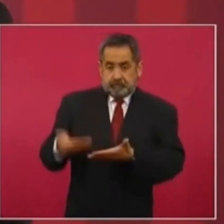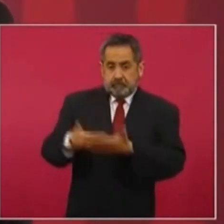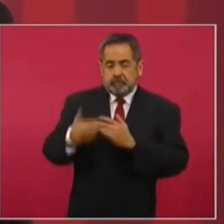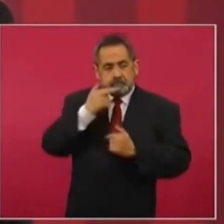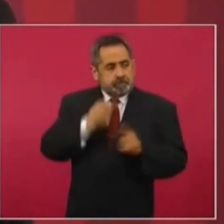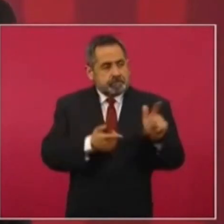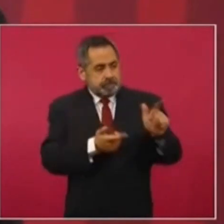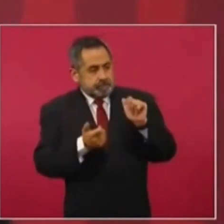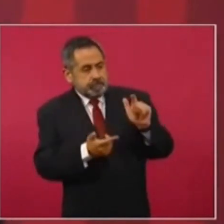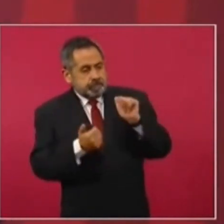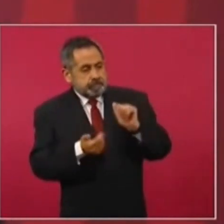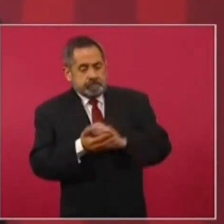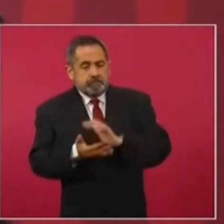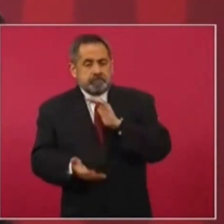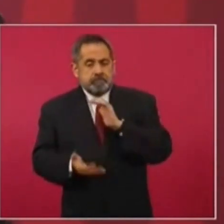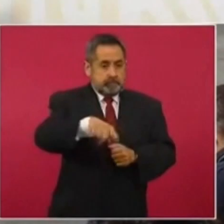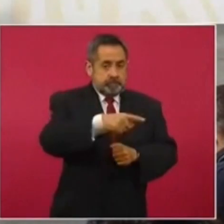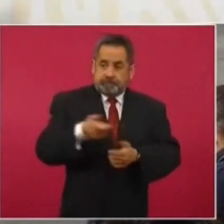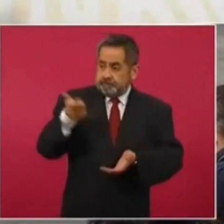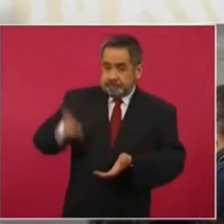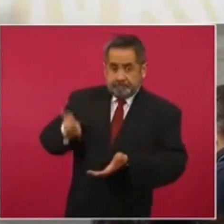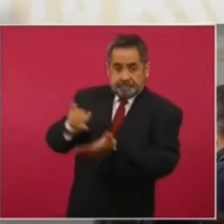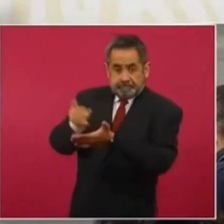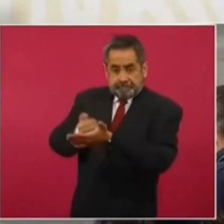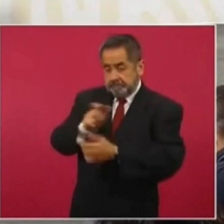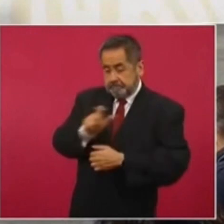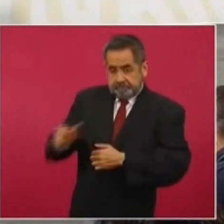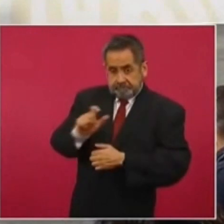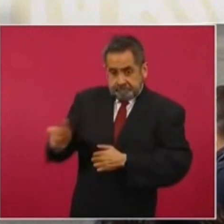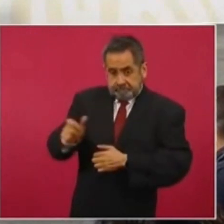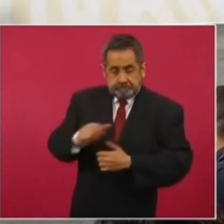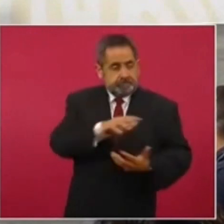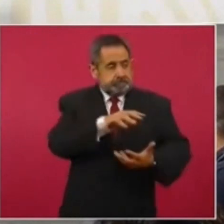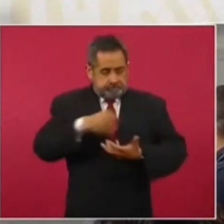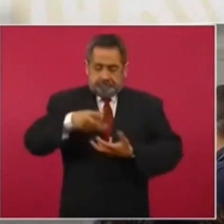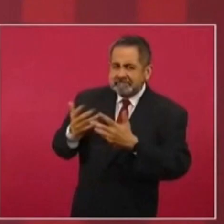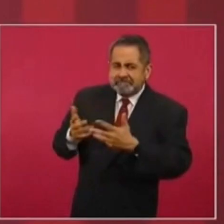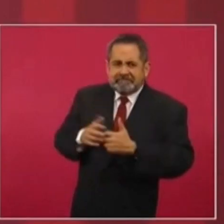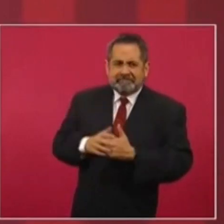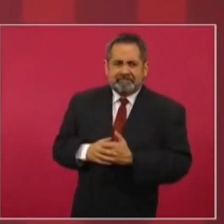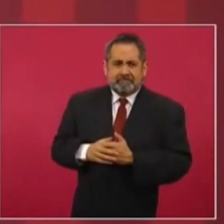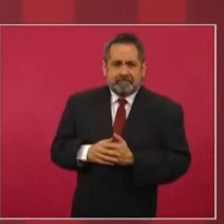President López Obrador was sure he wasn't one. This was him unmasked in his Monday morning press conference.